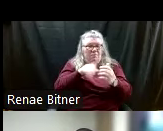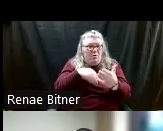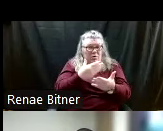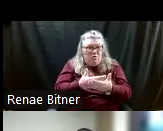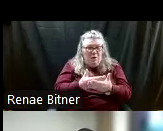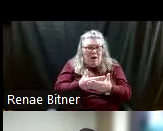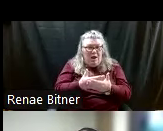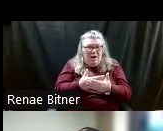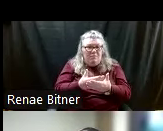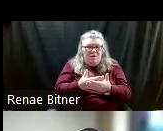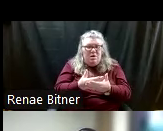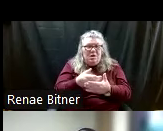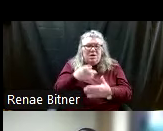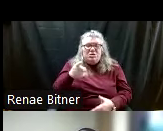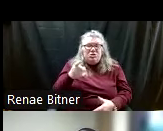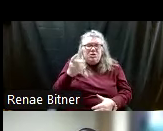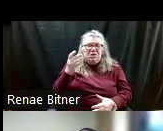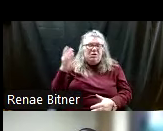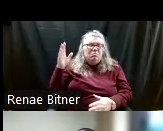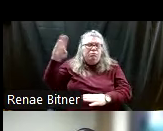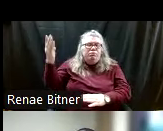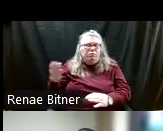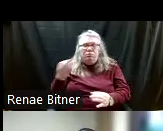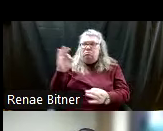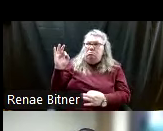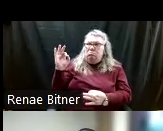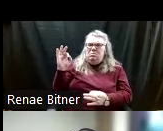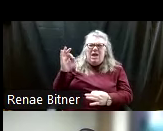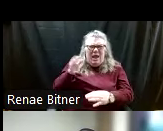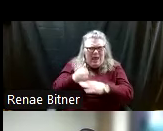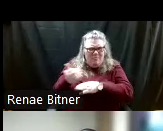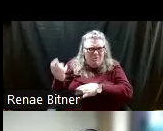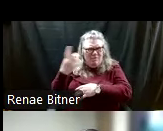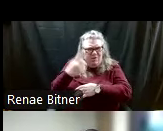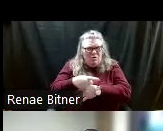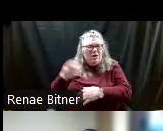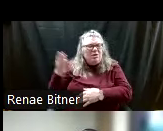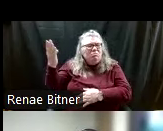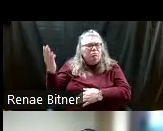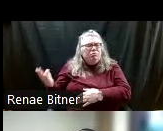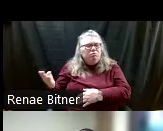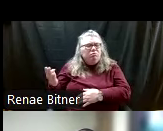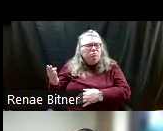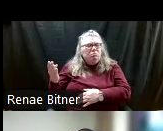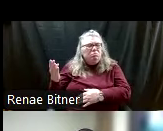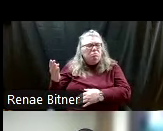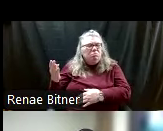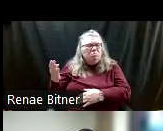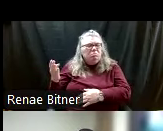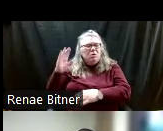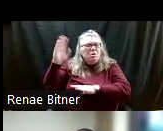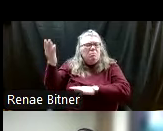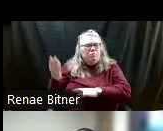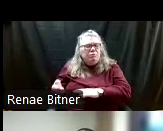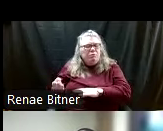sedation. And within a few days, when it came in, she was no longer really startling to that big noise. And